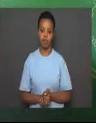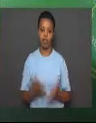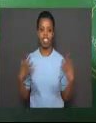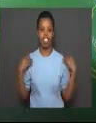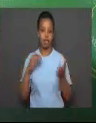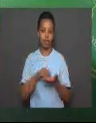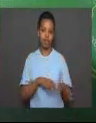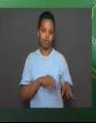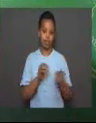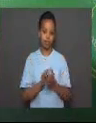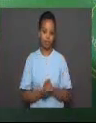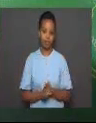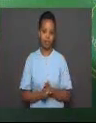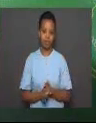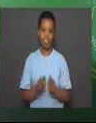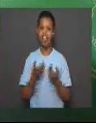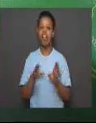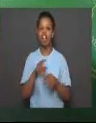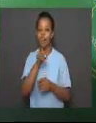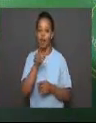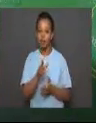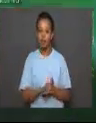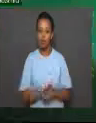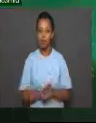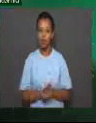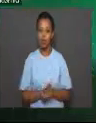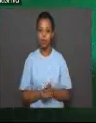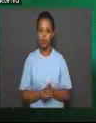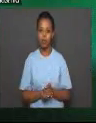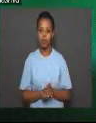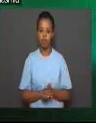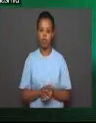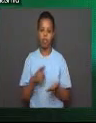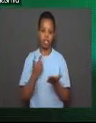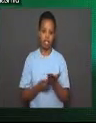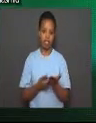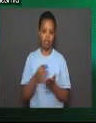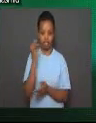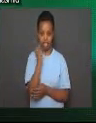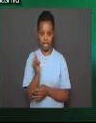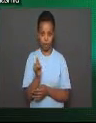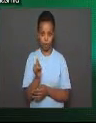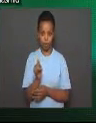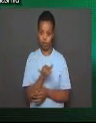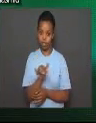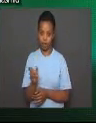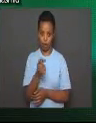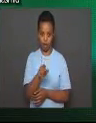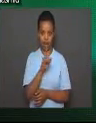Hello again, students. How did you do? This is what your diagram should look